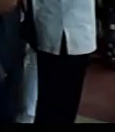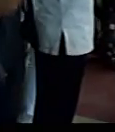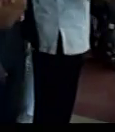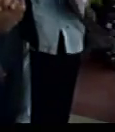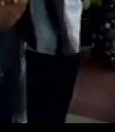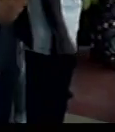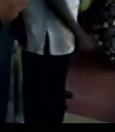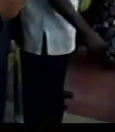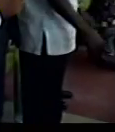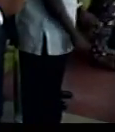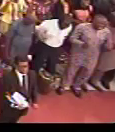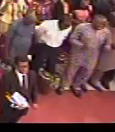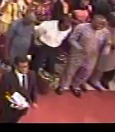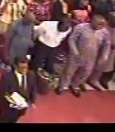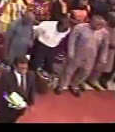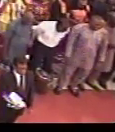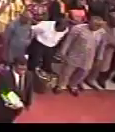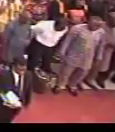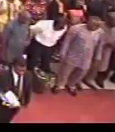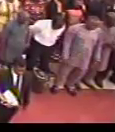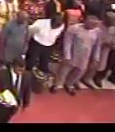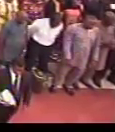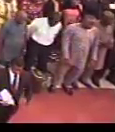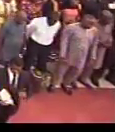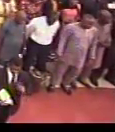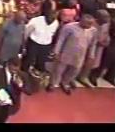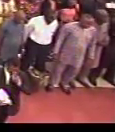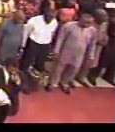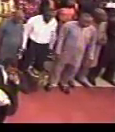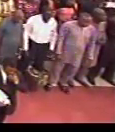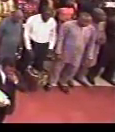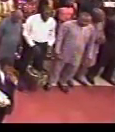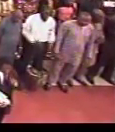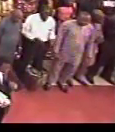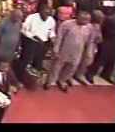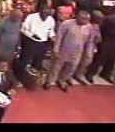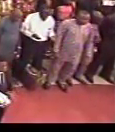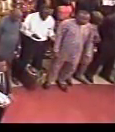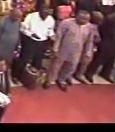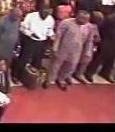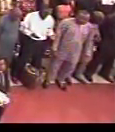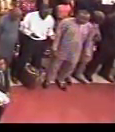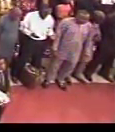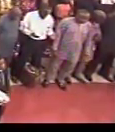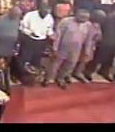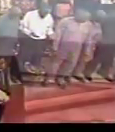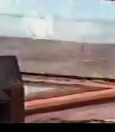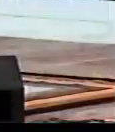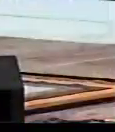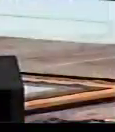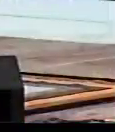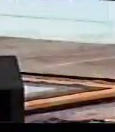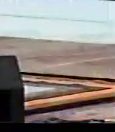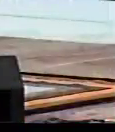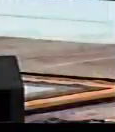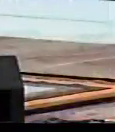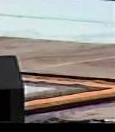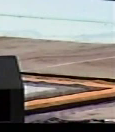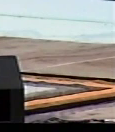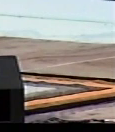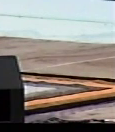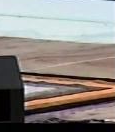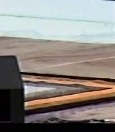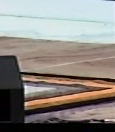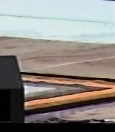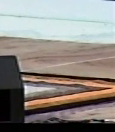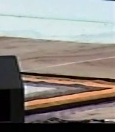And the church, Father, we thank you for this day. It's a day you have made. We'll be glad